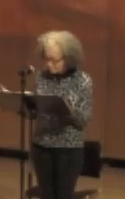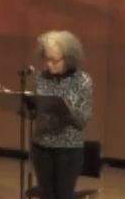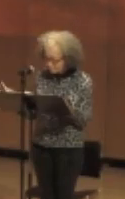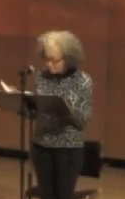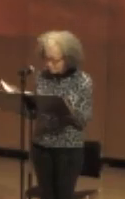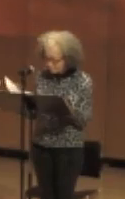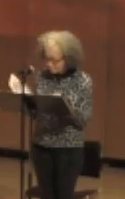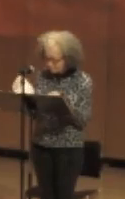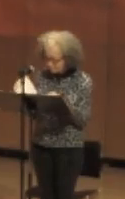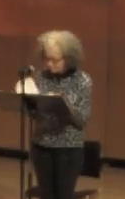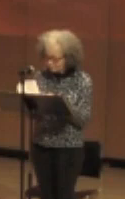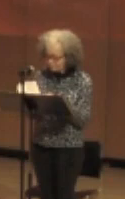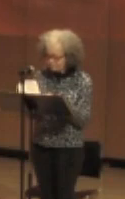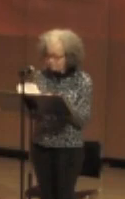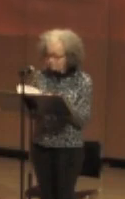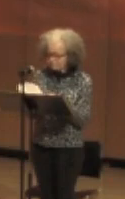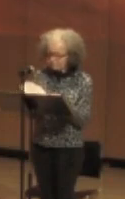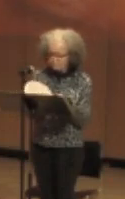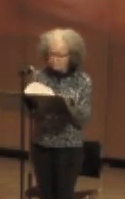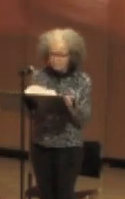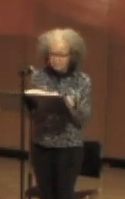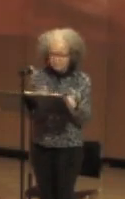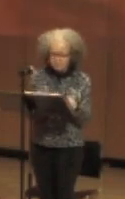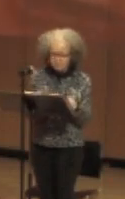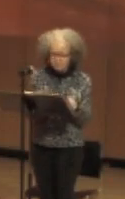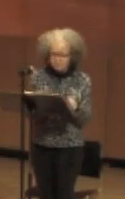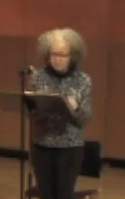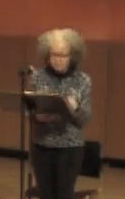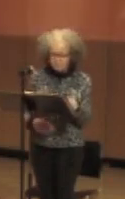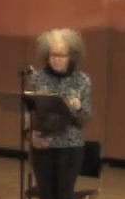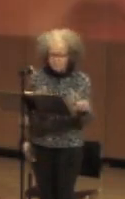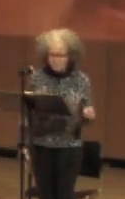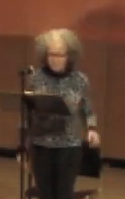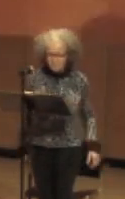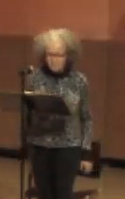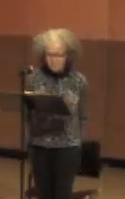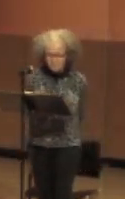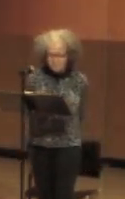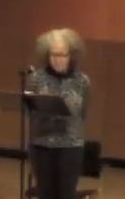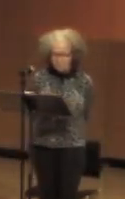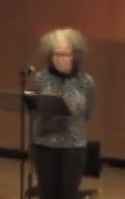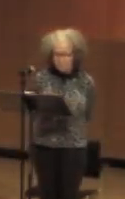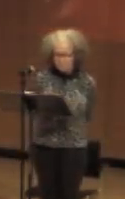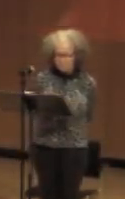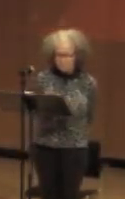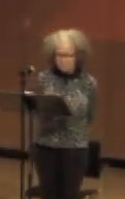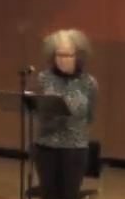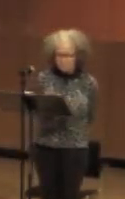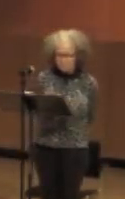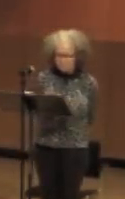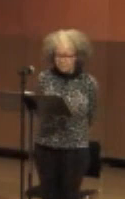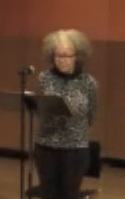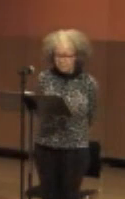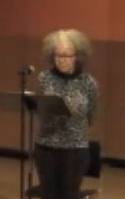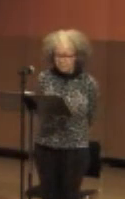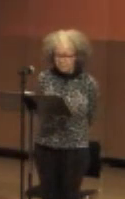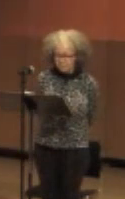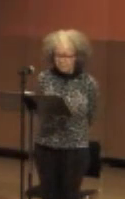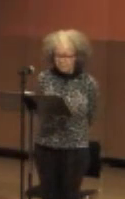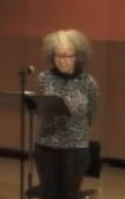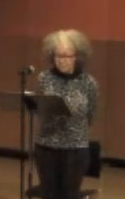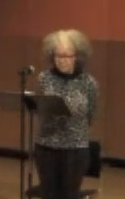something on yeah you can use my rain gear it's hanging in the hallway he nods goes out to the